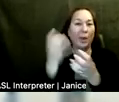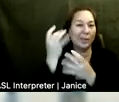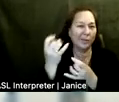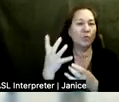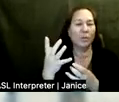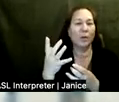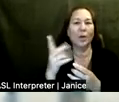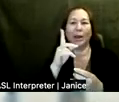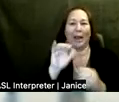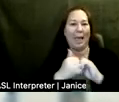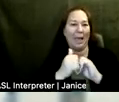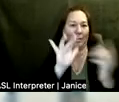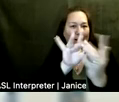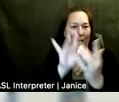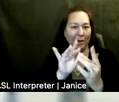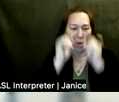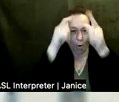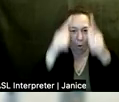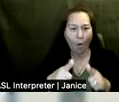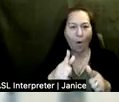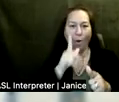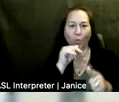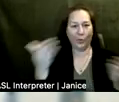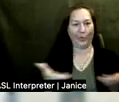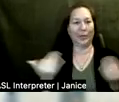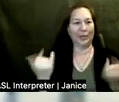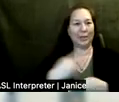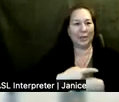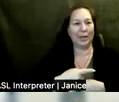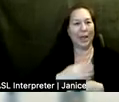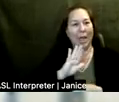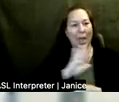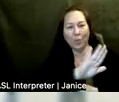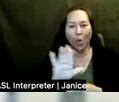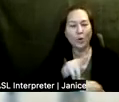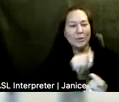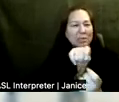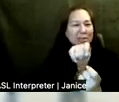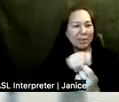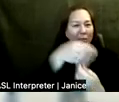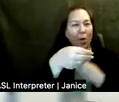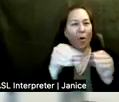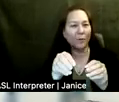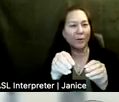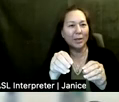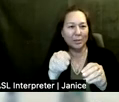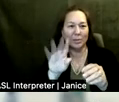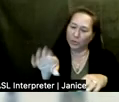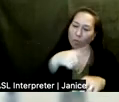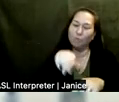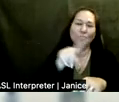the panelists who spoke this evening in their offices so that they can get support and help should they need it moving